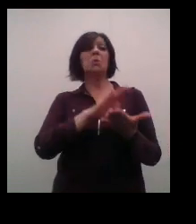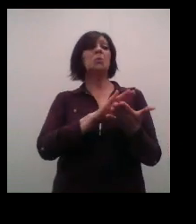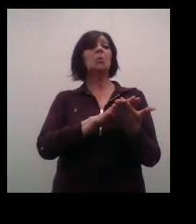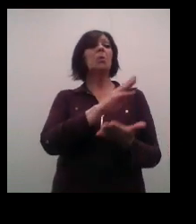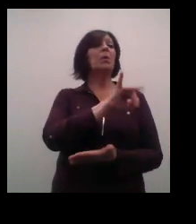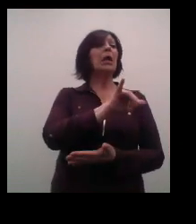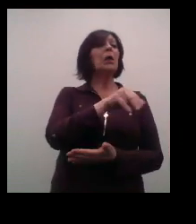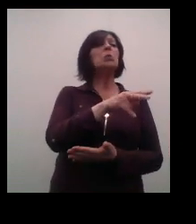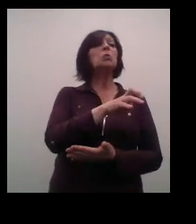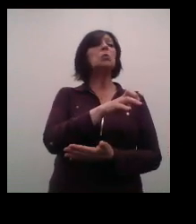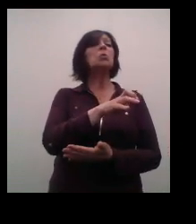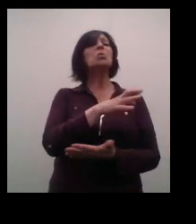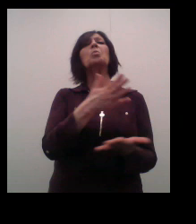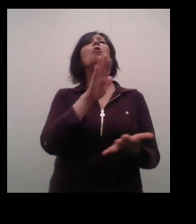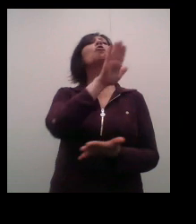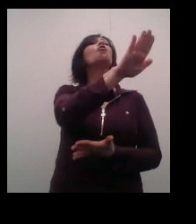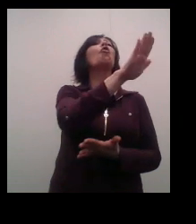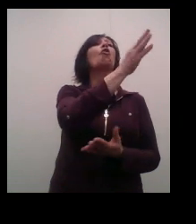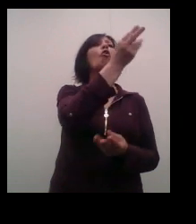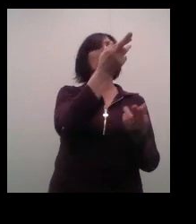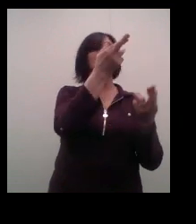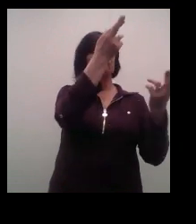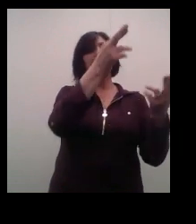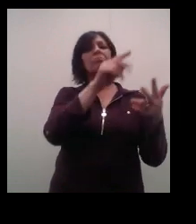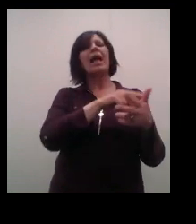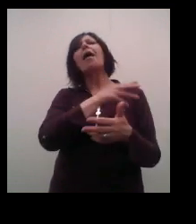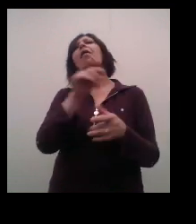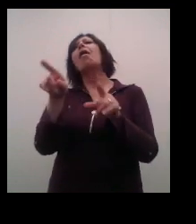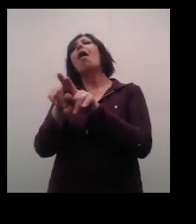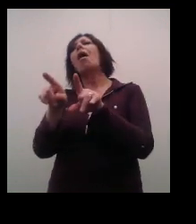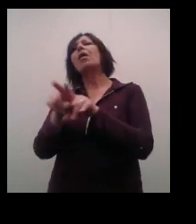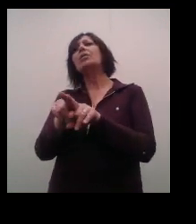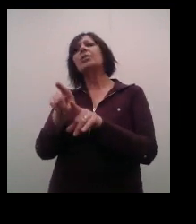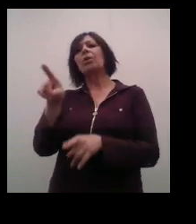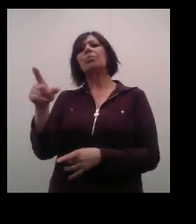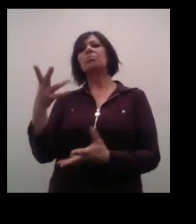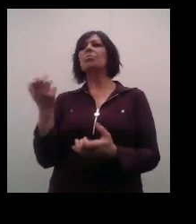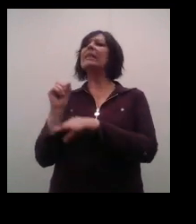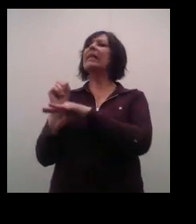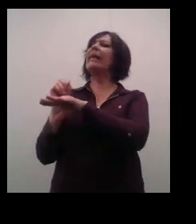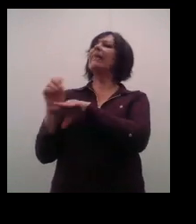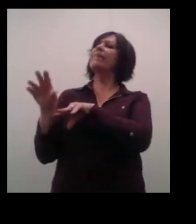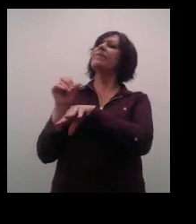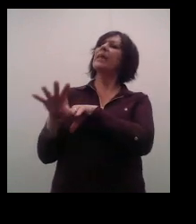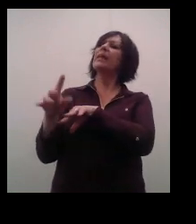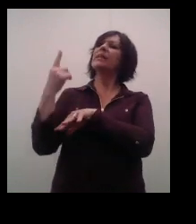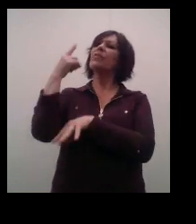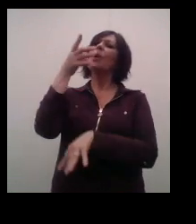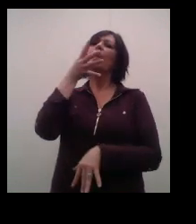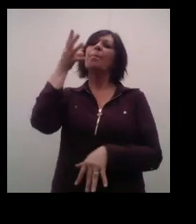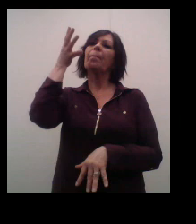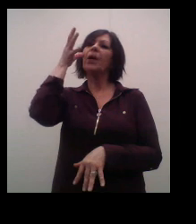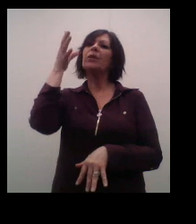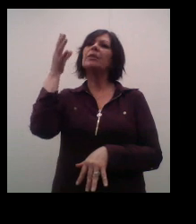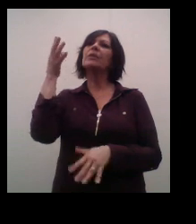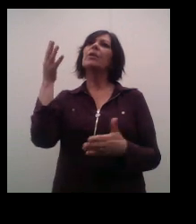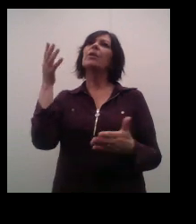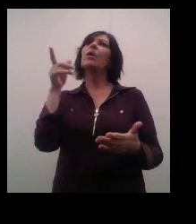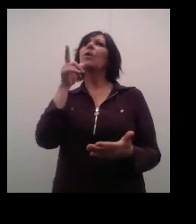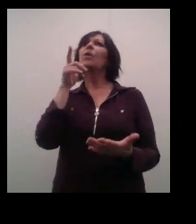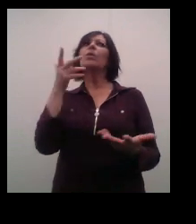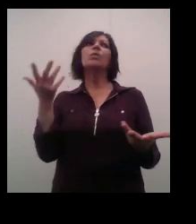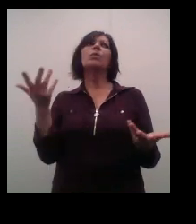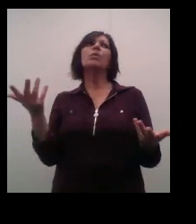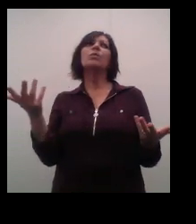And then for the doctor, as a pediatrician, I'm wondering advice for parents who might now be struggling with, how do I talk